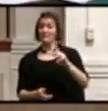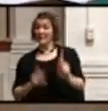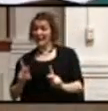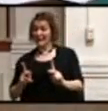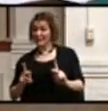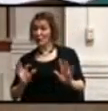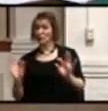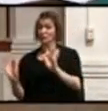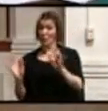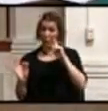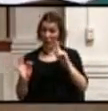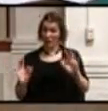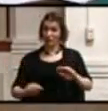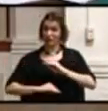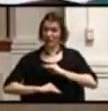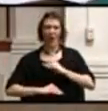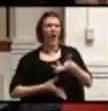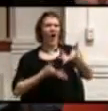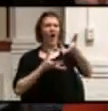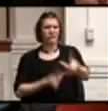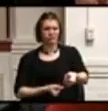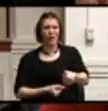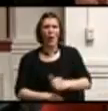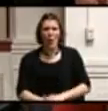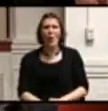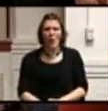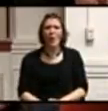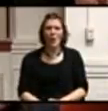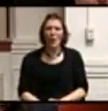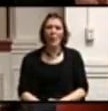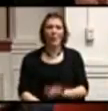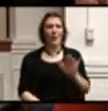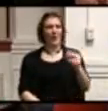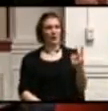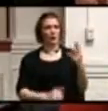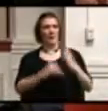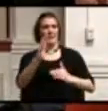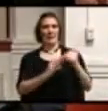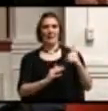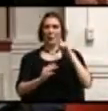time in which they'd be in use? I feel very comfortable saying that.